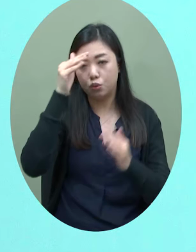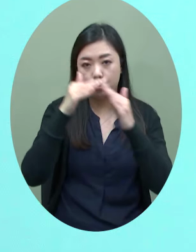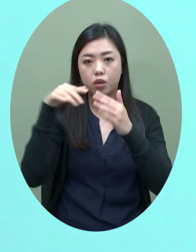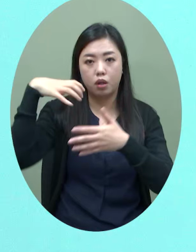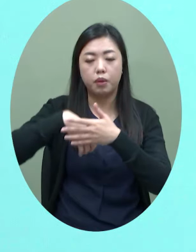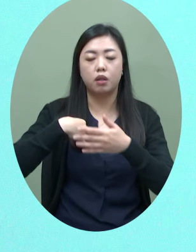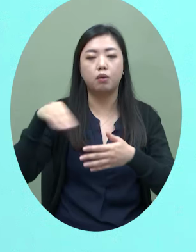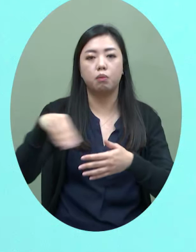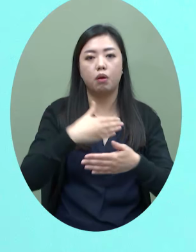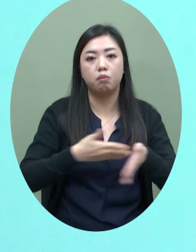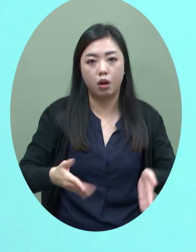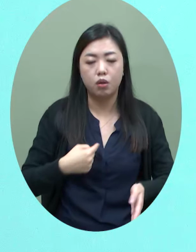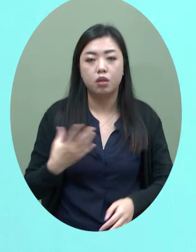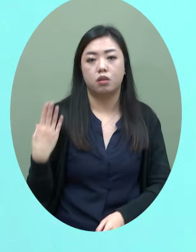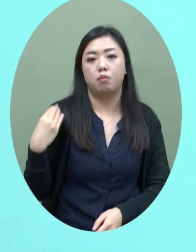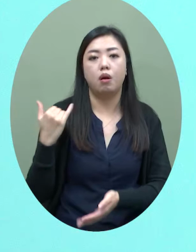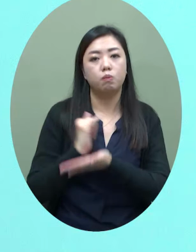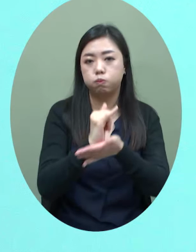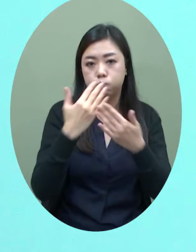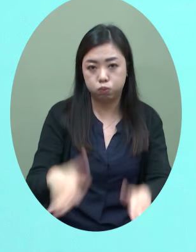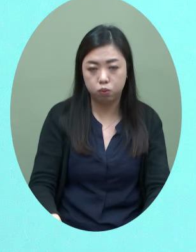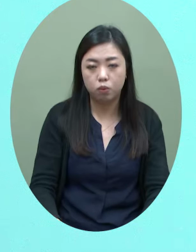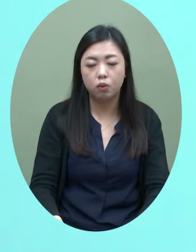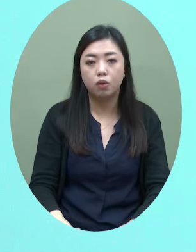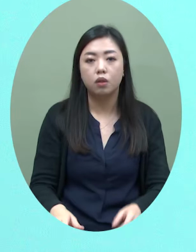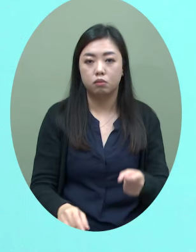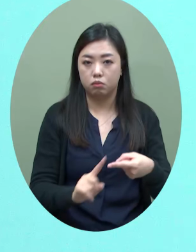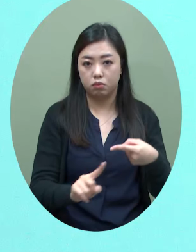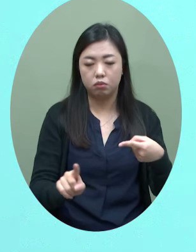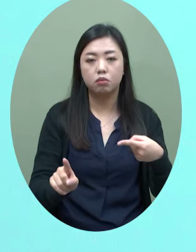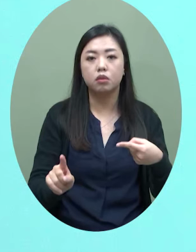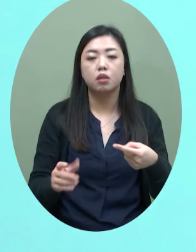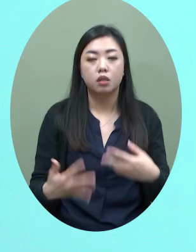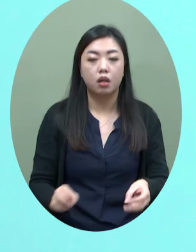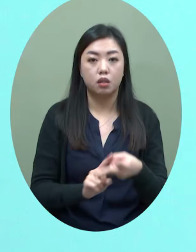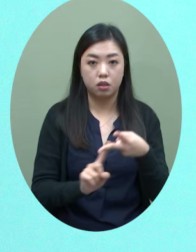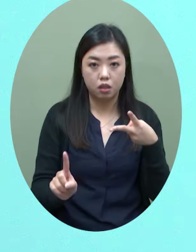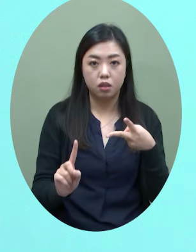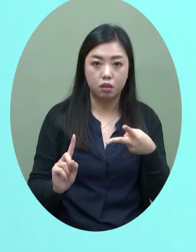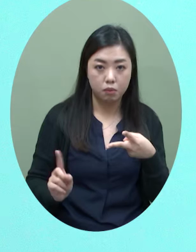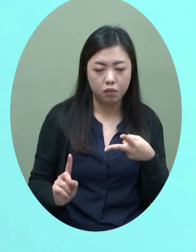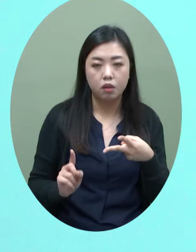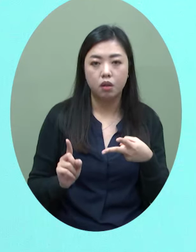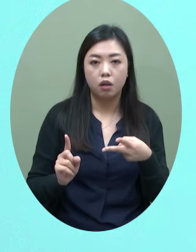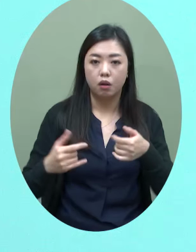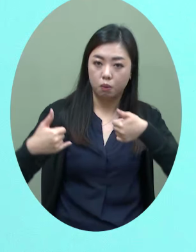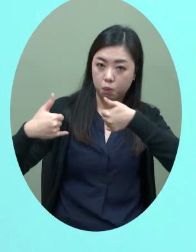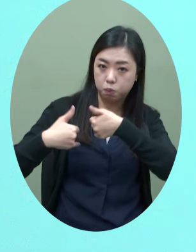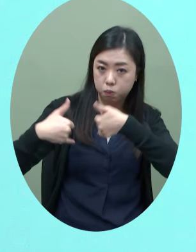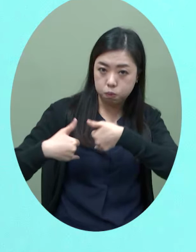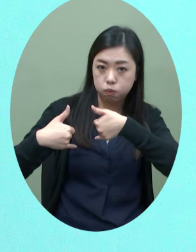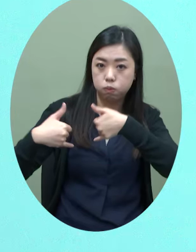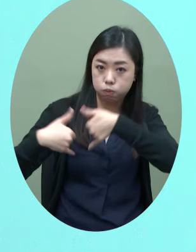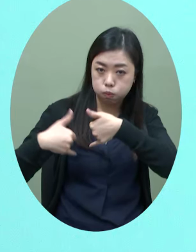one. Point number two is for the close contacts. For example, family members living in the